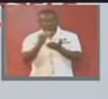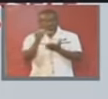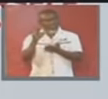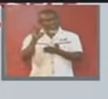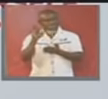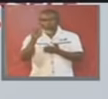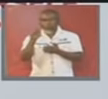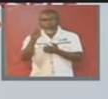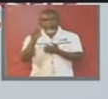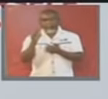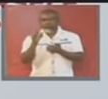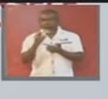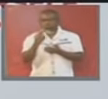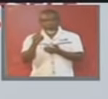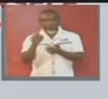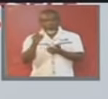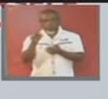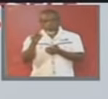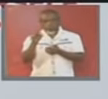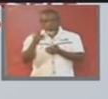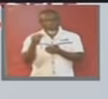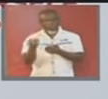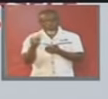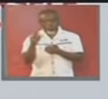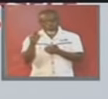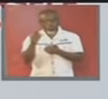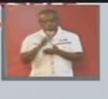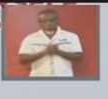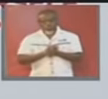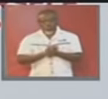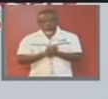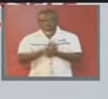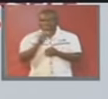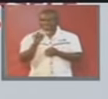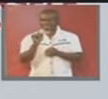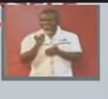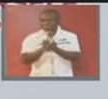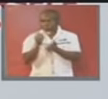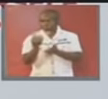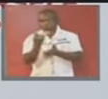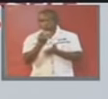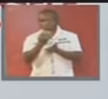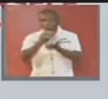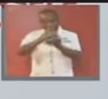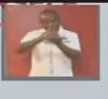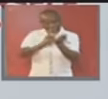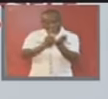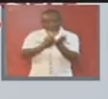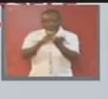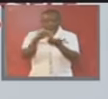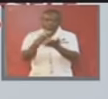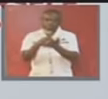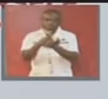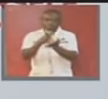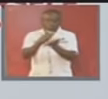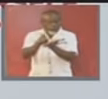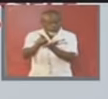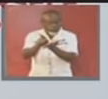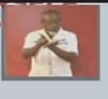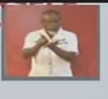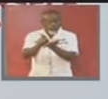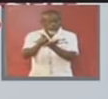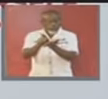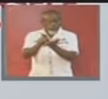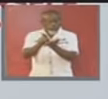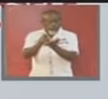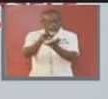consistently said that represents a down payment. That down payment, as Dr. Wheeler could attest to, goes in